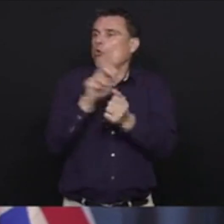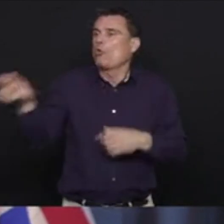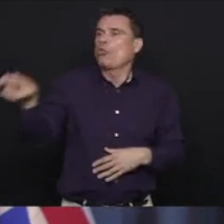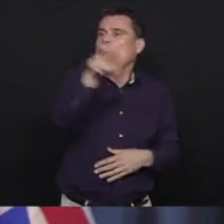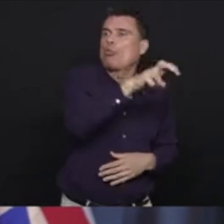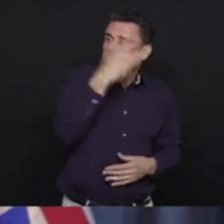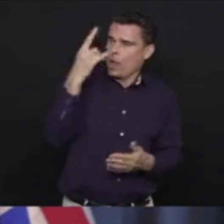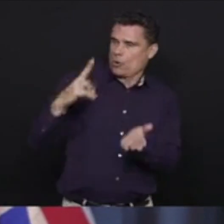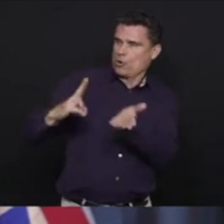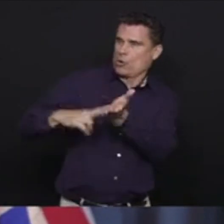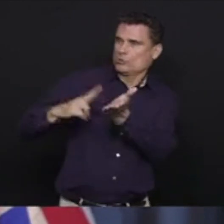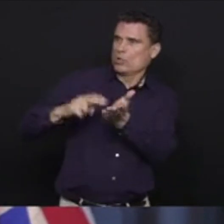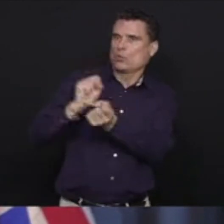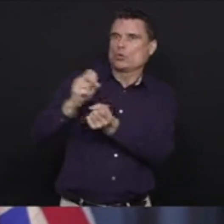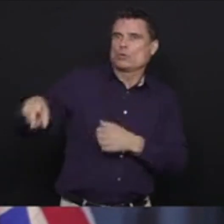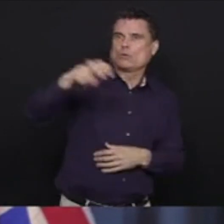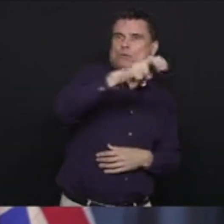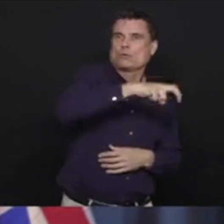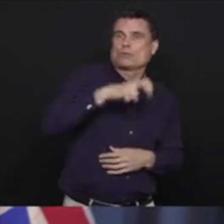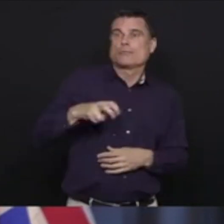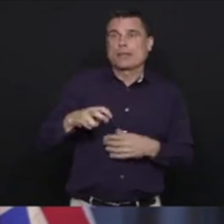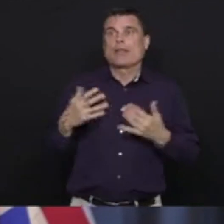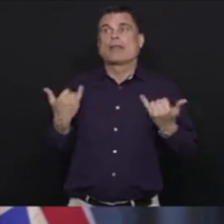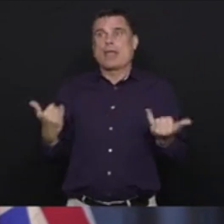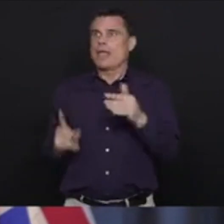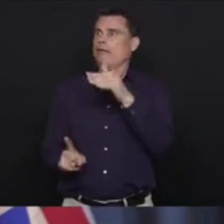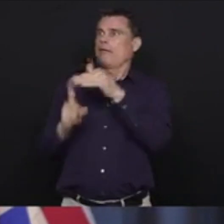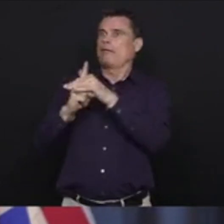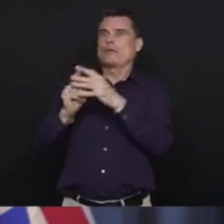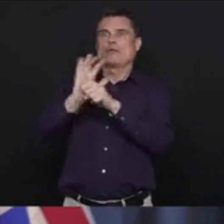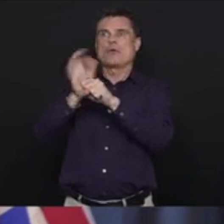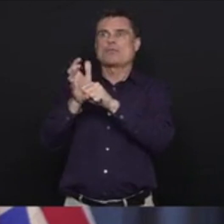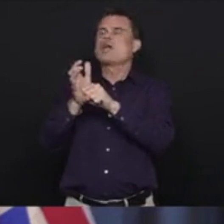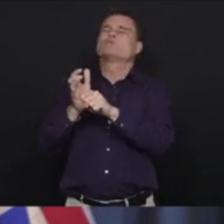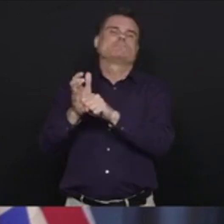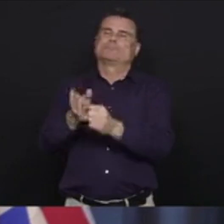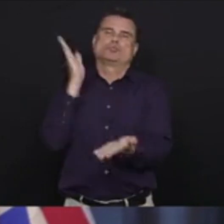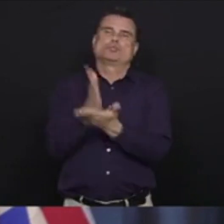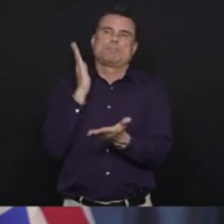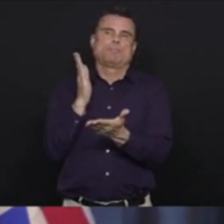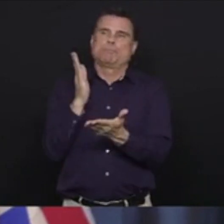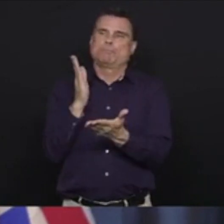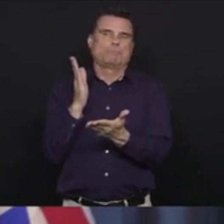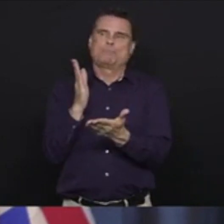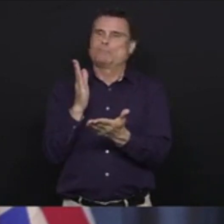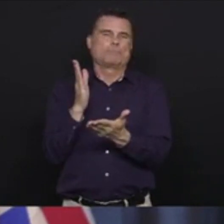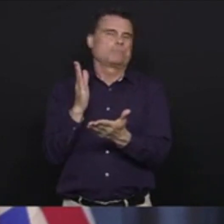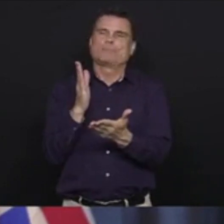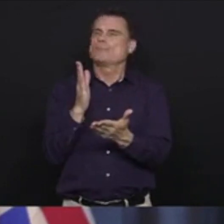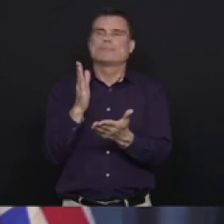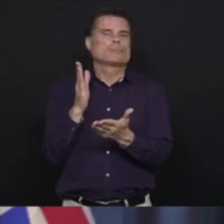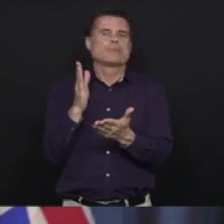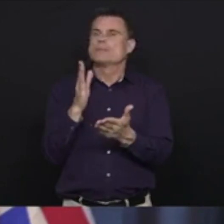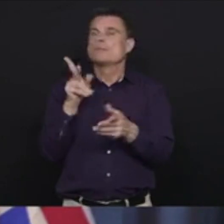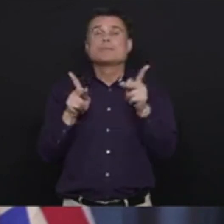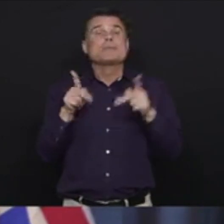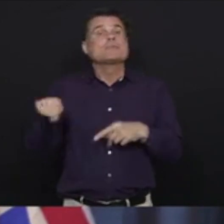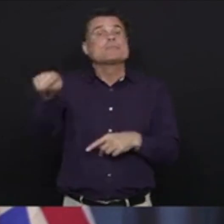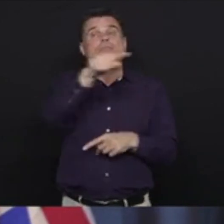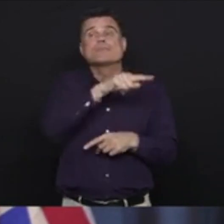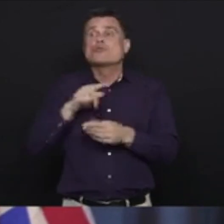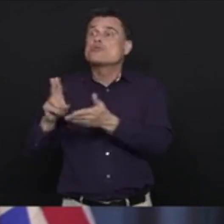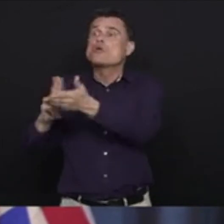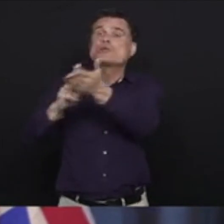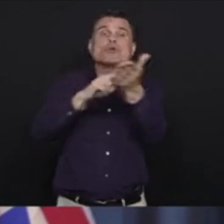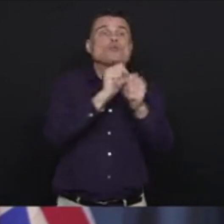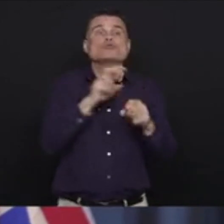supported across the board, and that we get rid of some of those issues that have been plaguing that